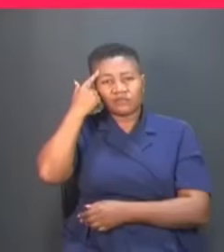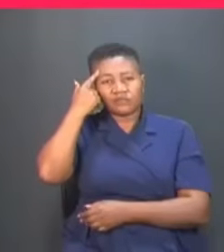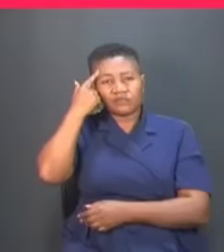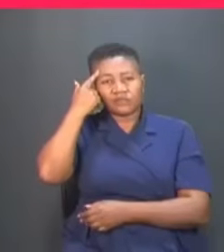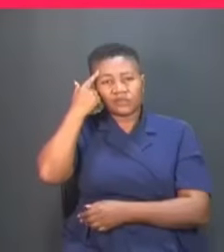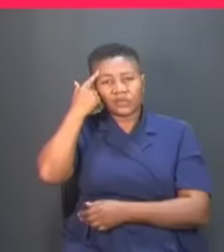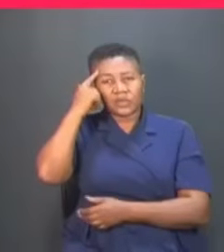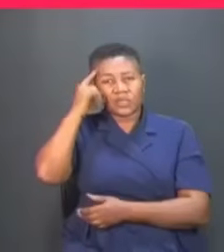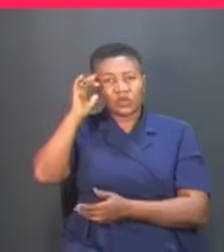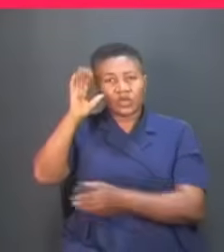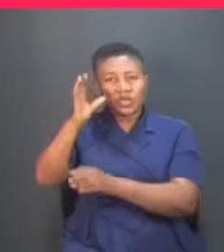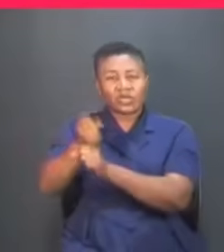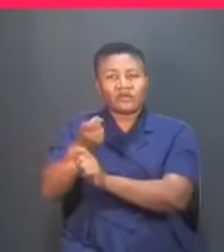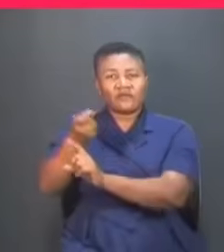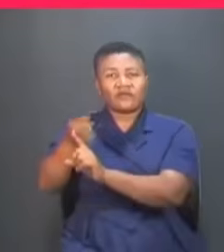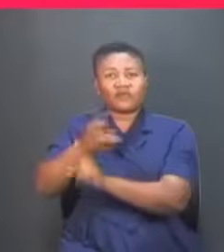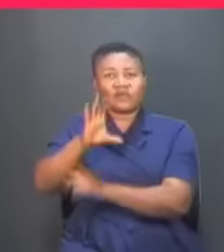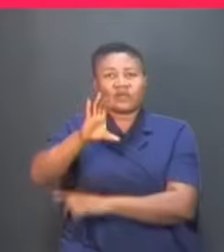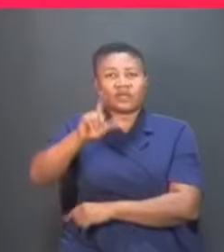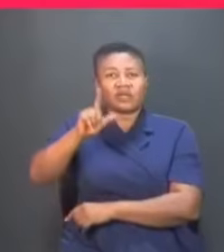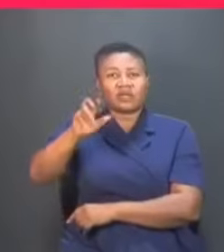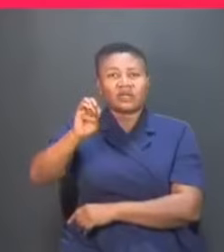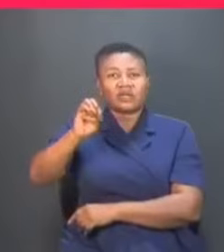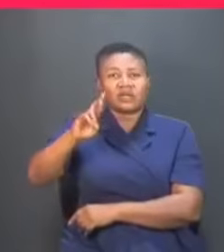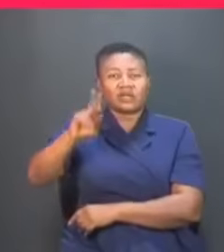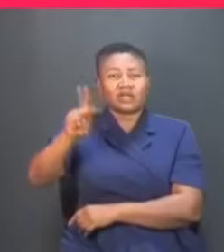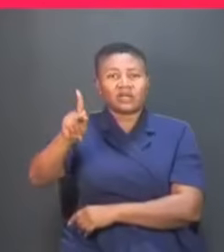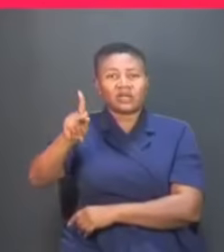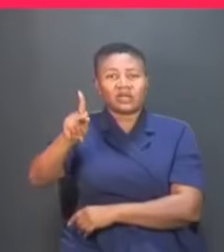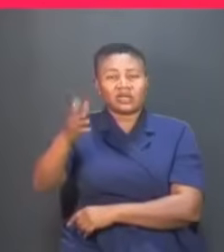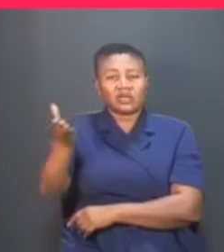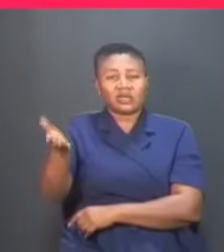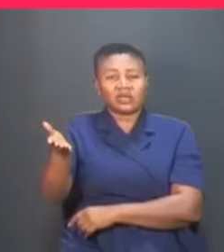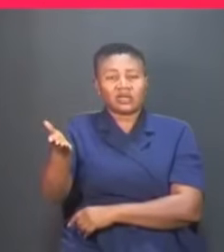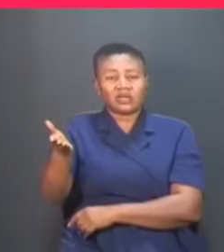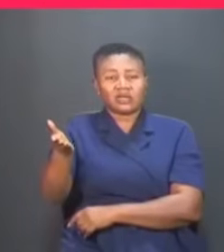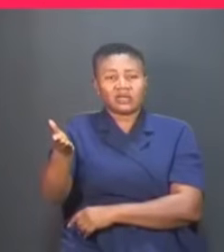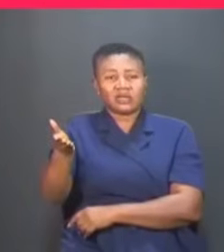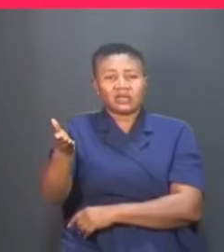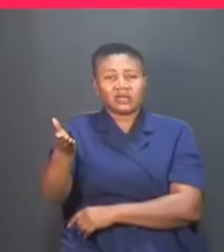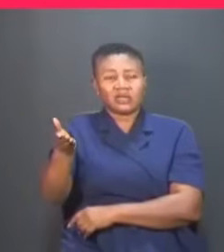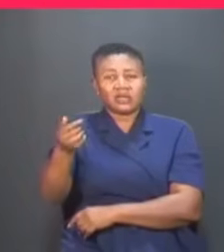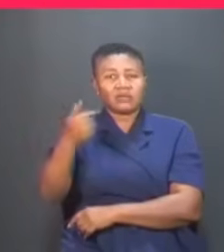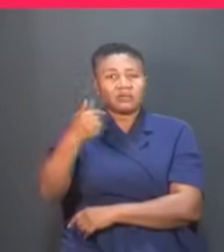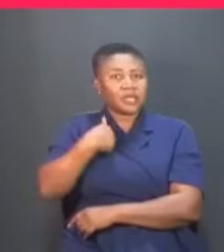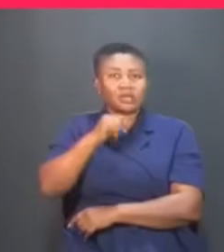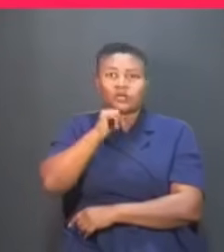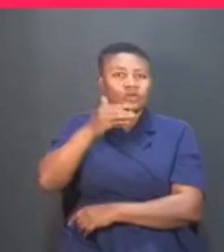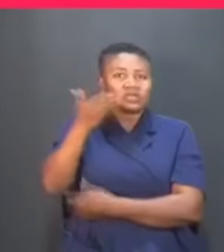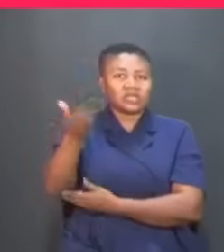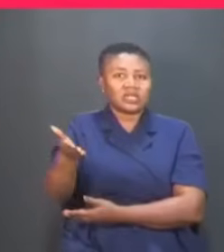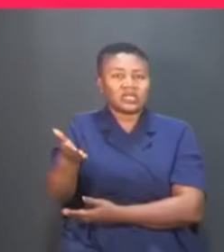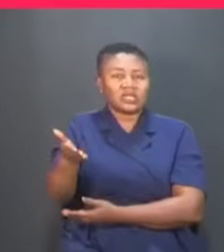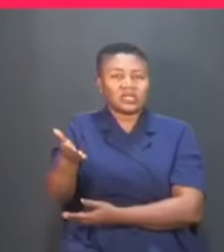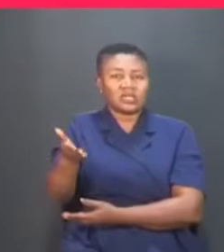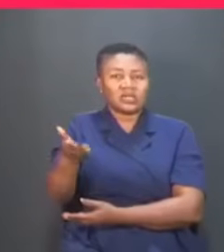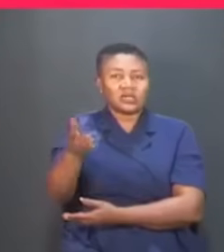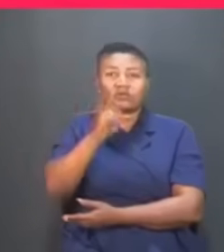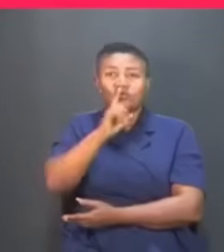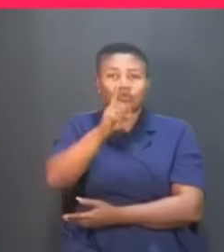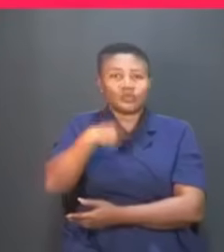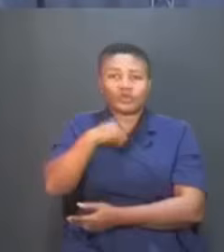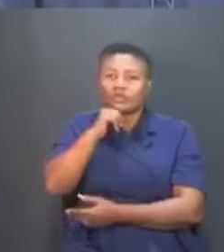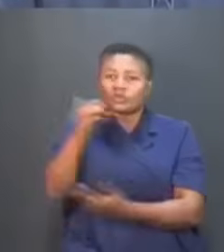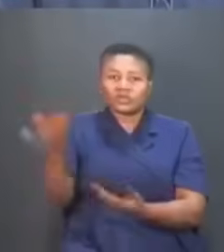clerk to the committee. Yes, please. Mr. Speaker, in all sincerity, I was not present. I was not here.